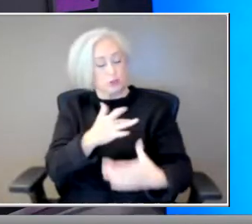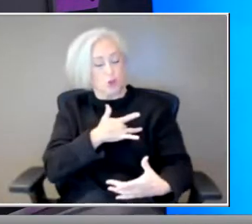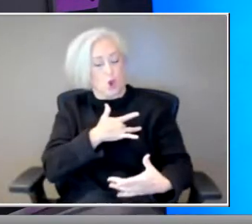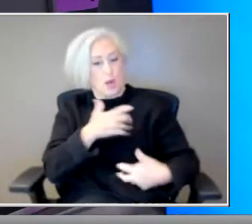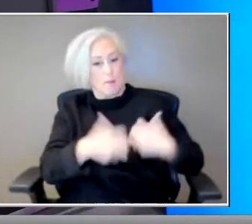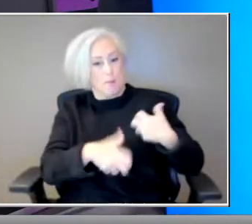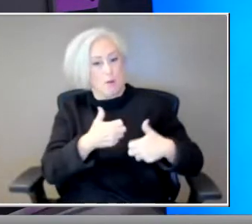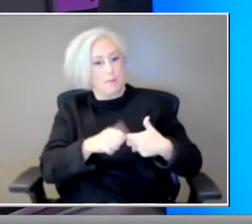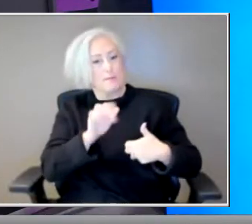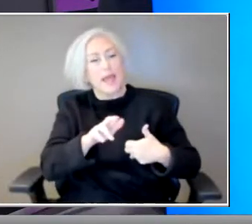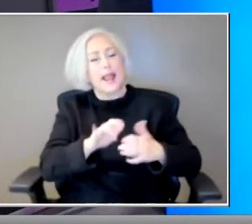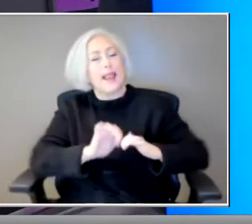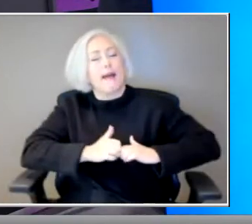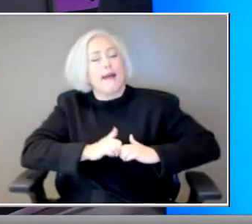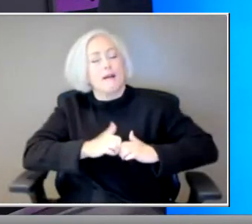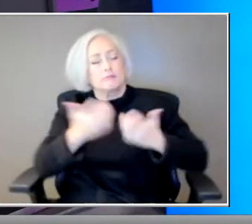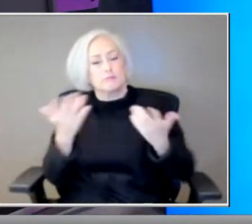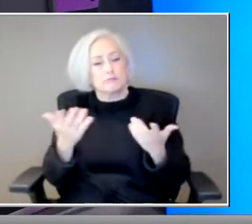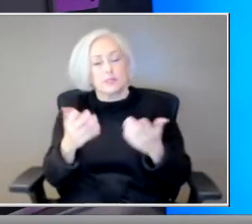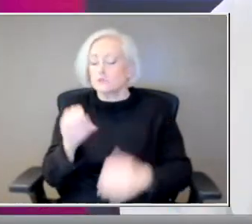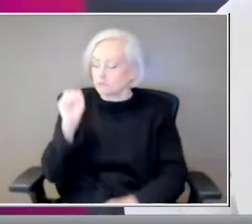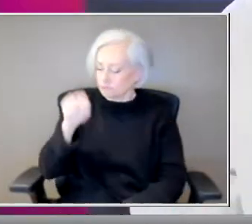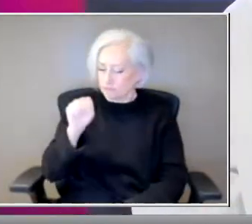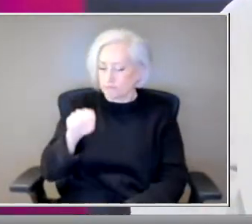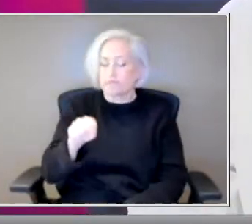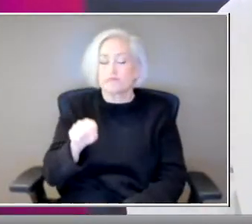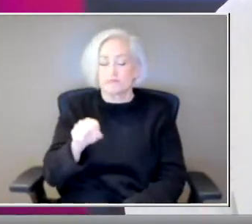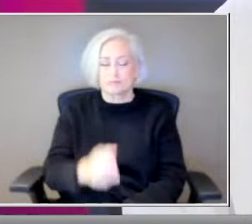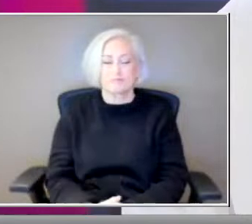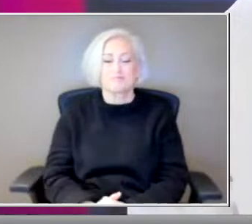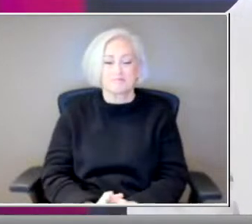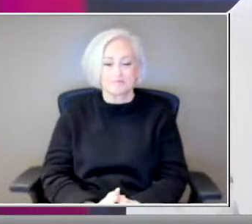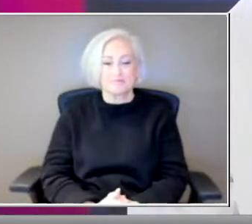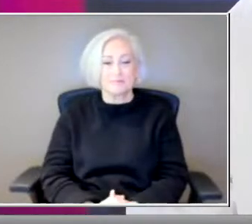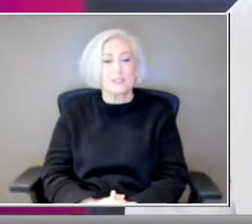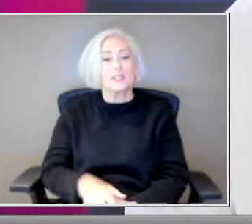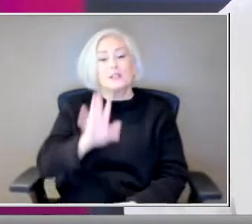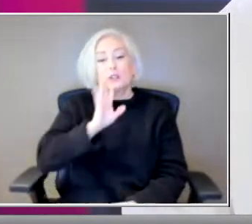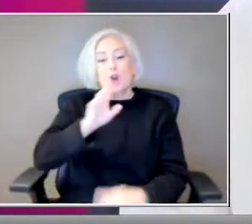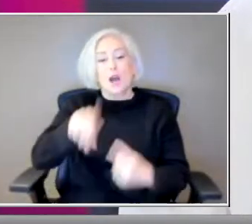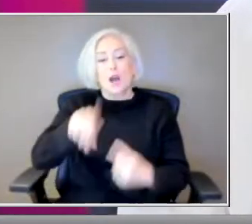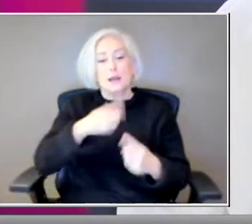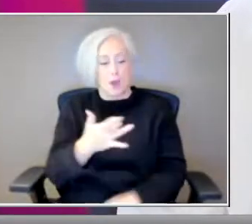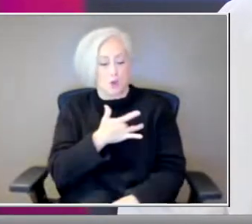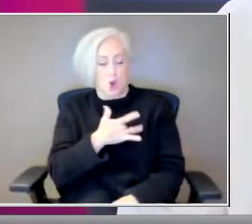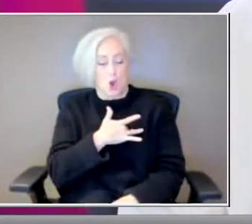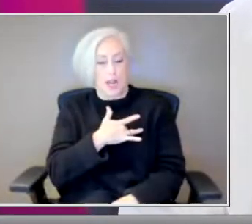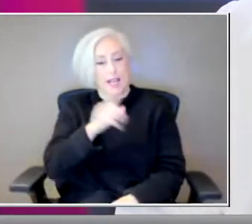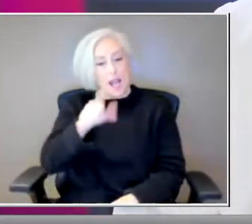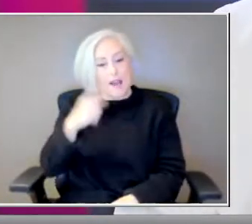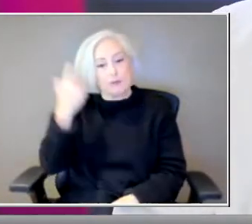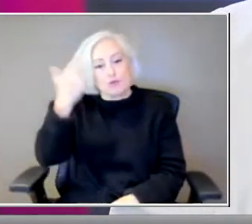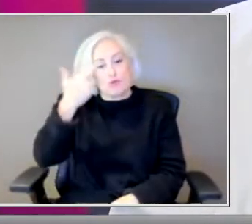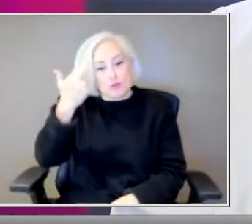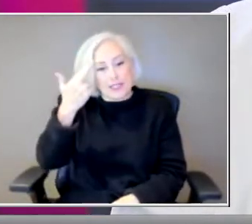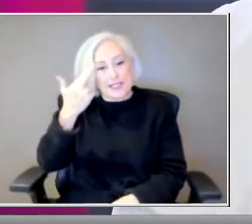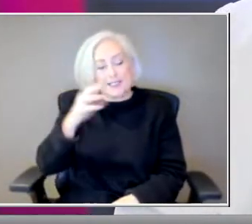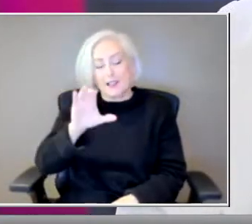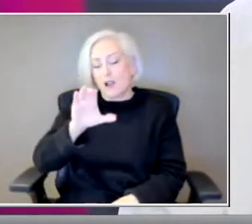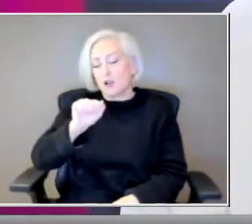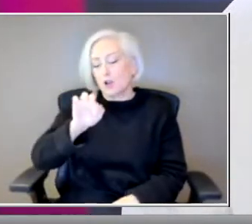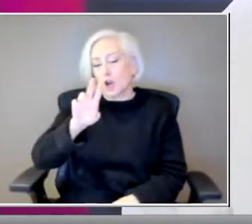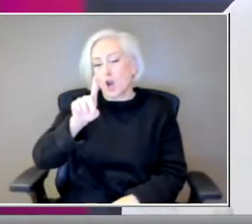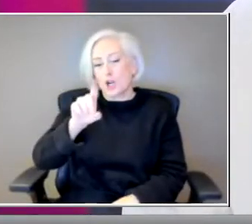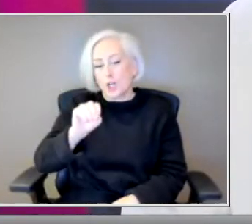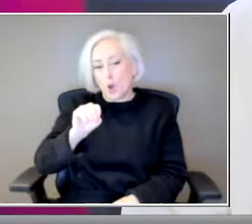linked to cardiac issues? Oh, absolutely. So when we talk about cardiac, we have to realize that it's cardiovascular system, so